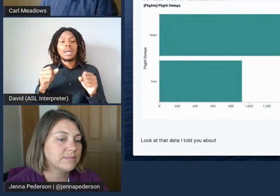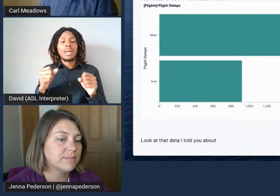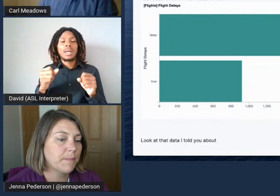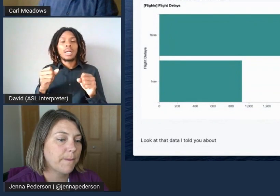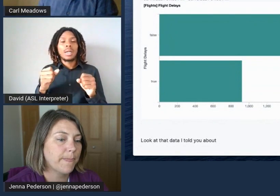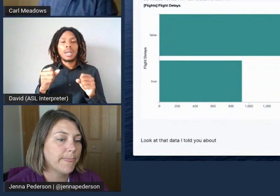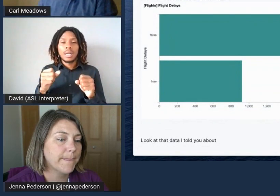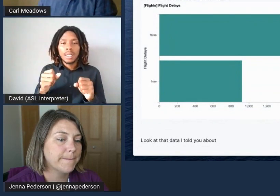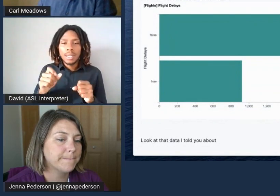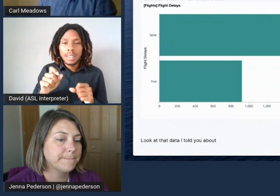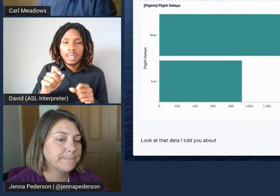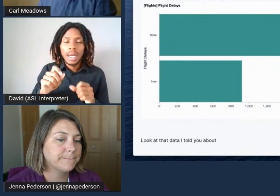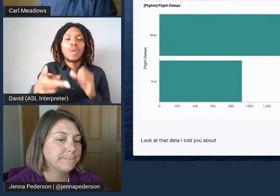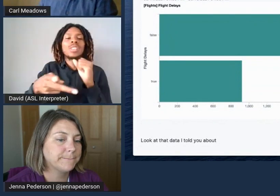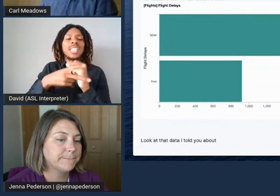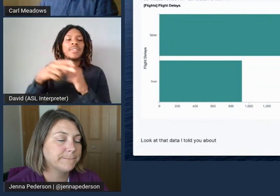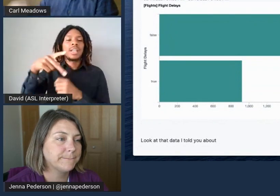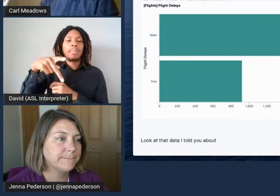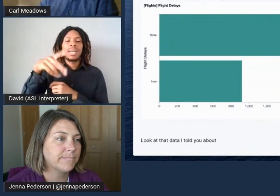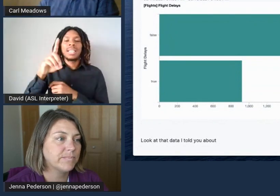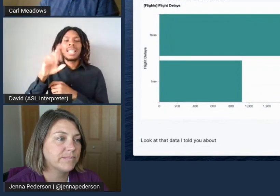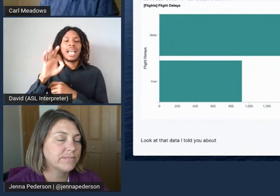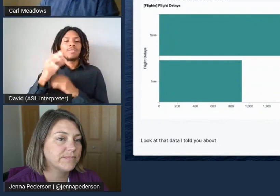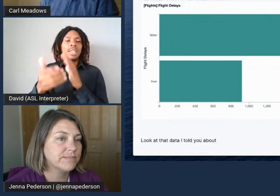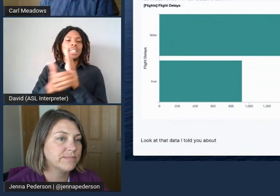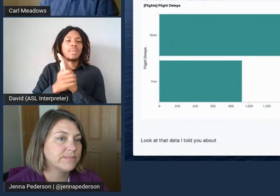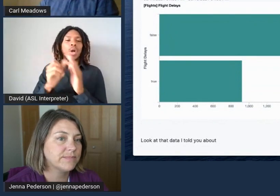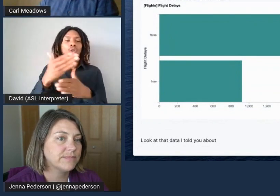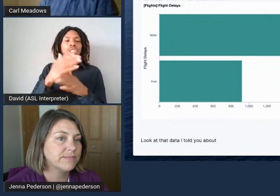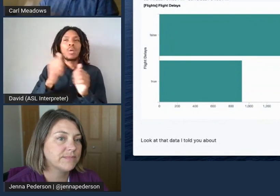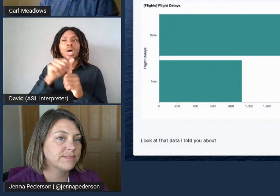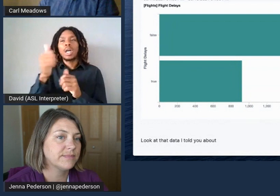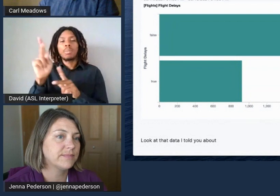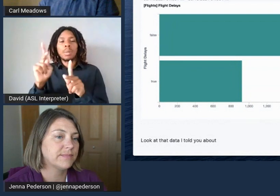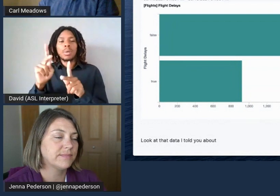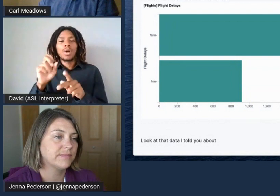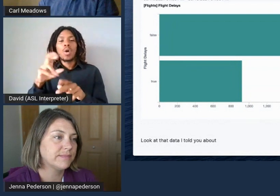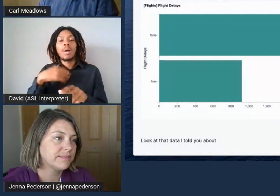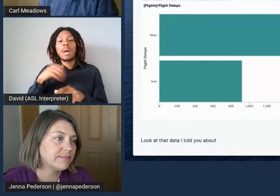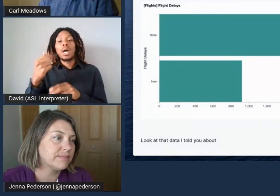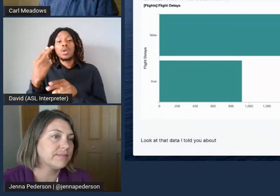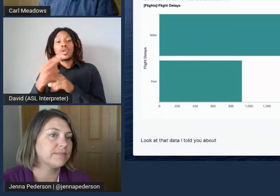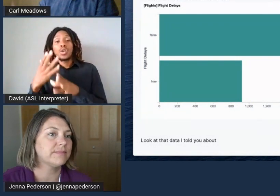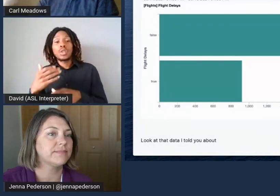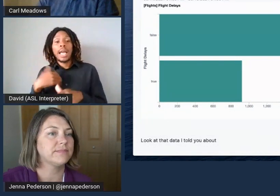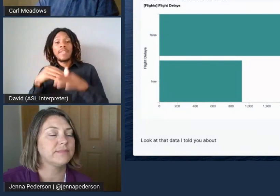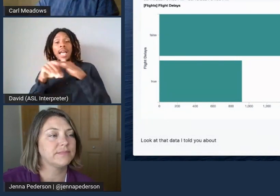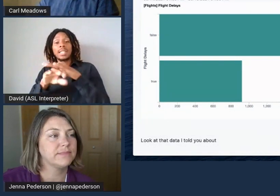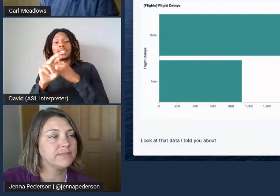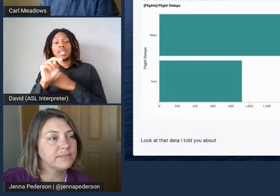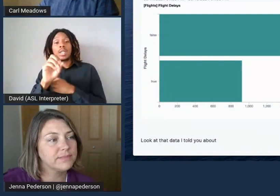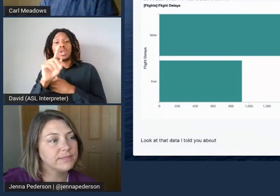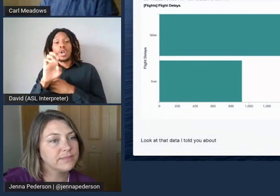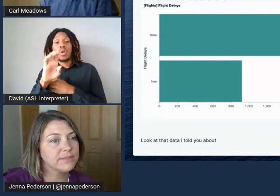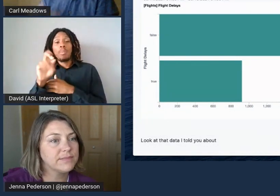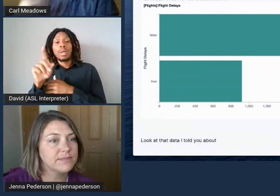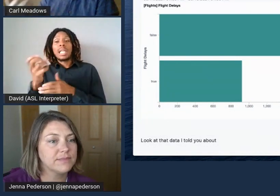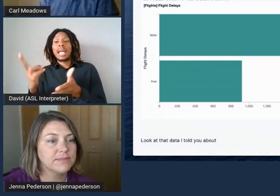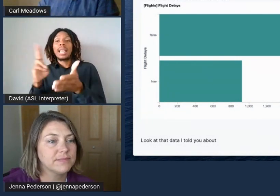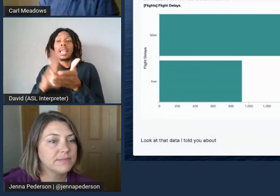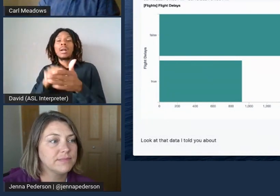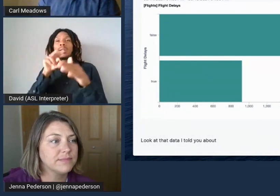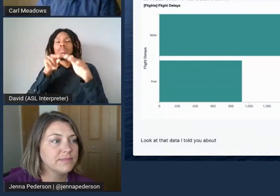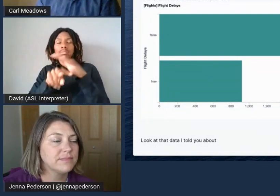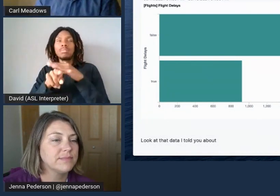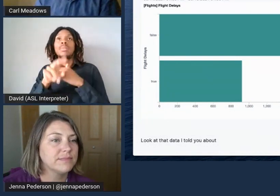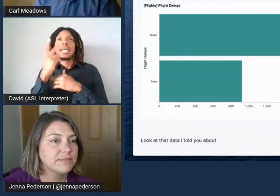a PDF and share it with somebody. Or any of my other users in my dashboards that have access to this notebook can come in and see the data in real time and